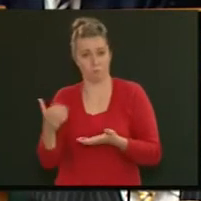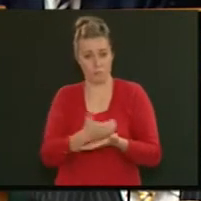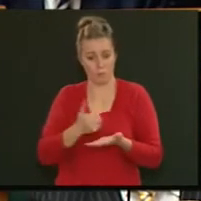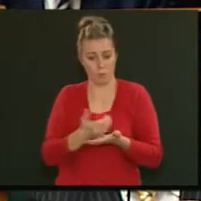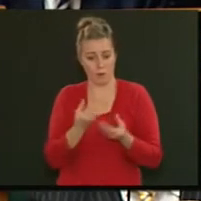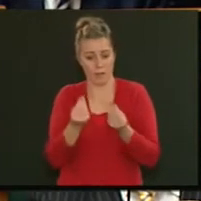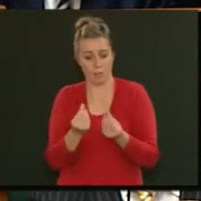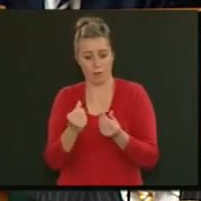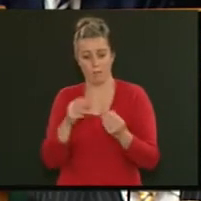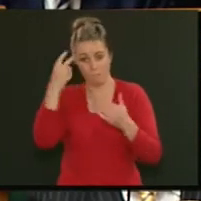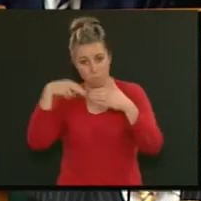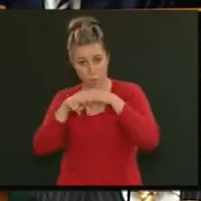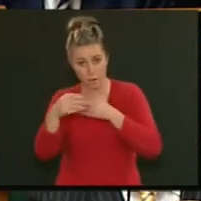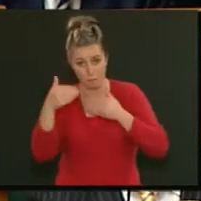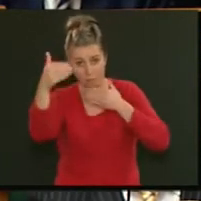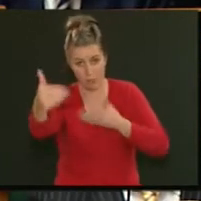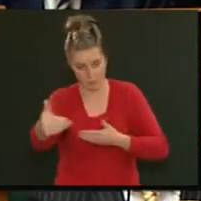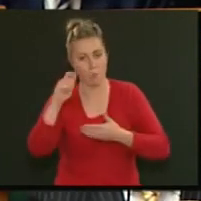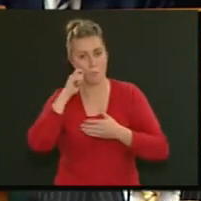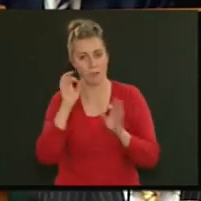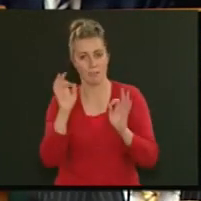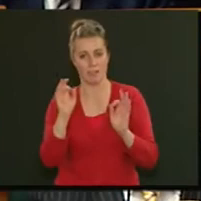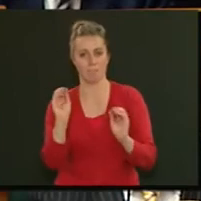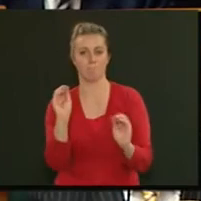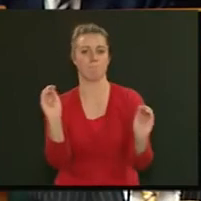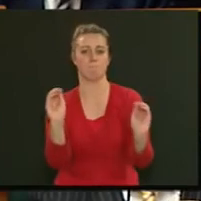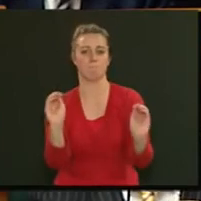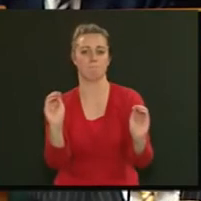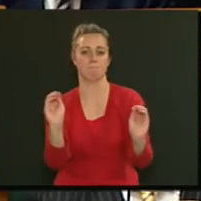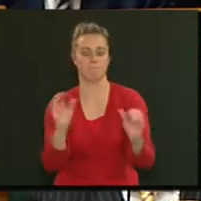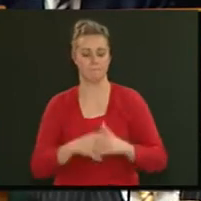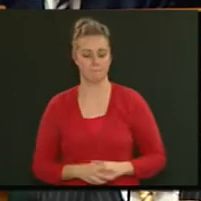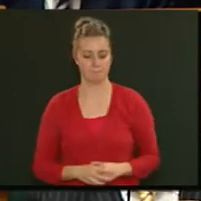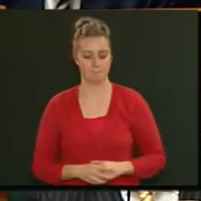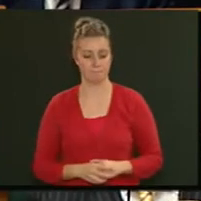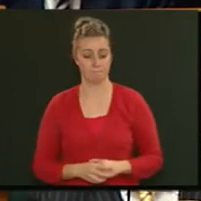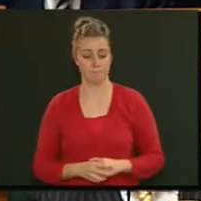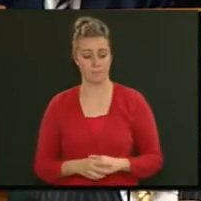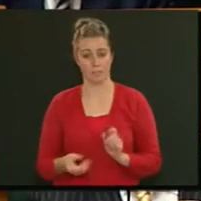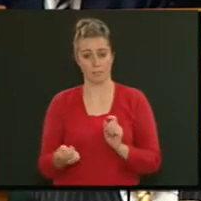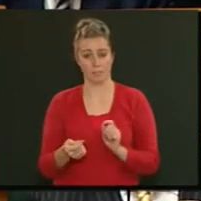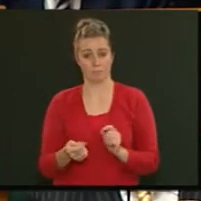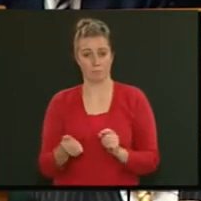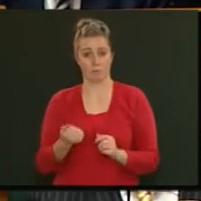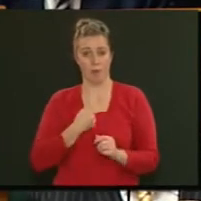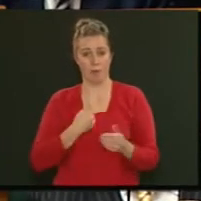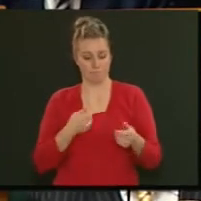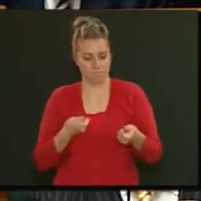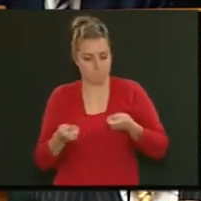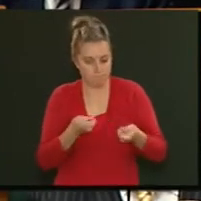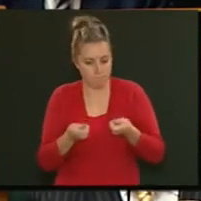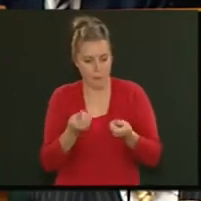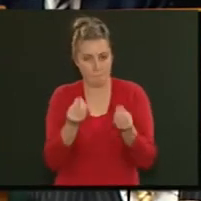forecast period is almost exactly nil. As a result of our responsible fiscal management, net